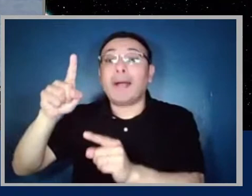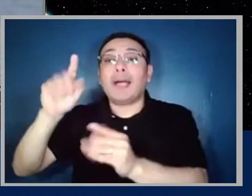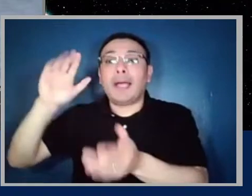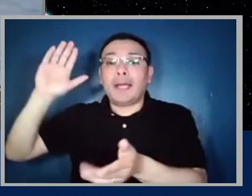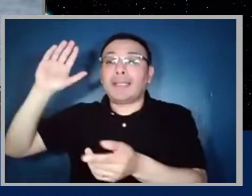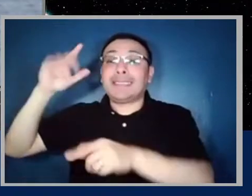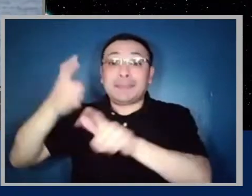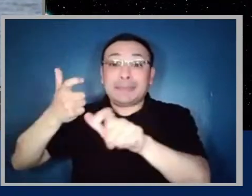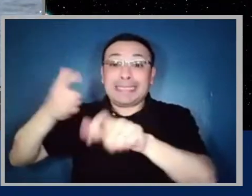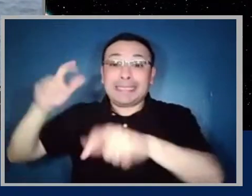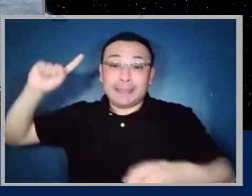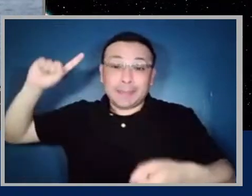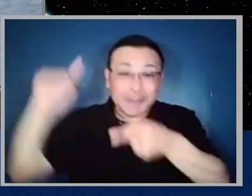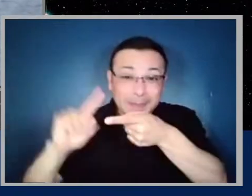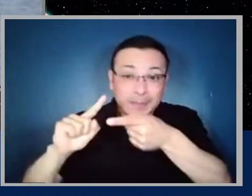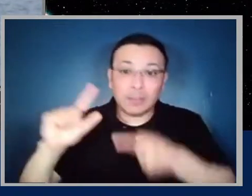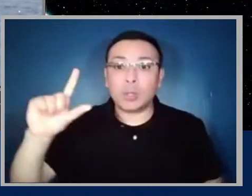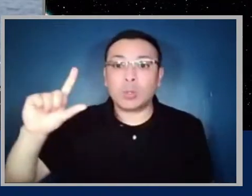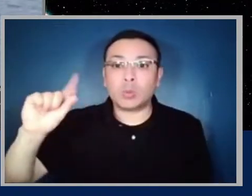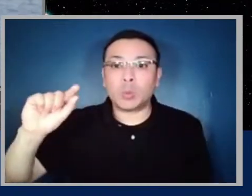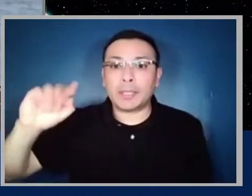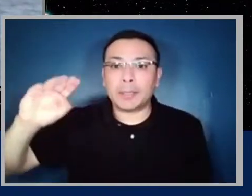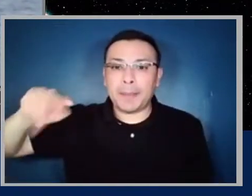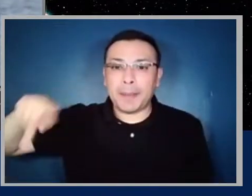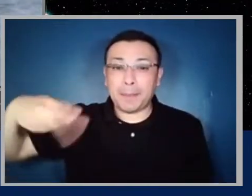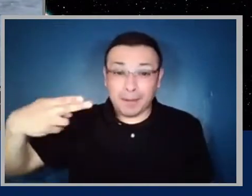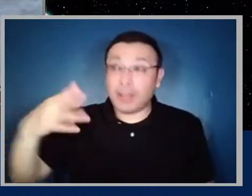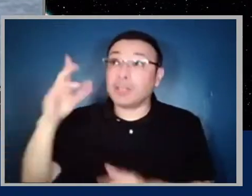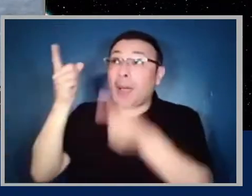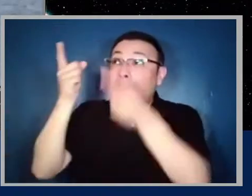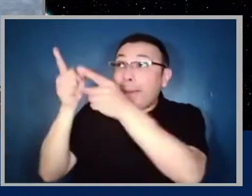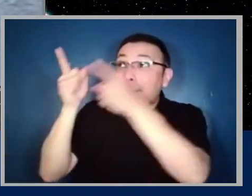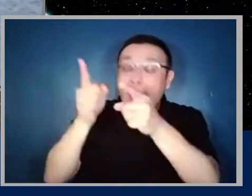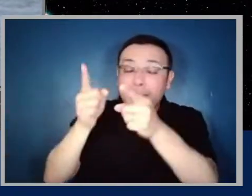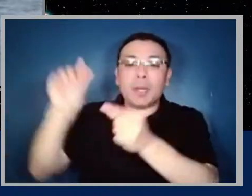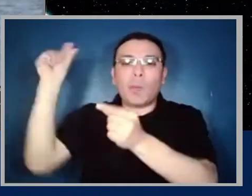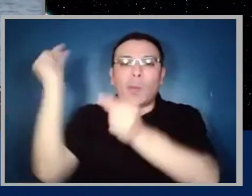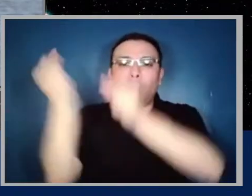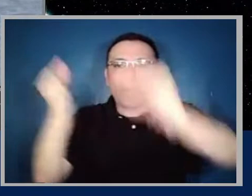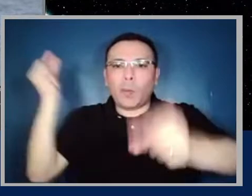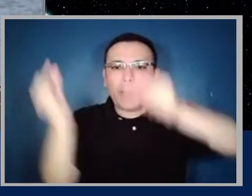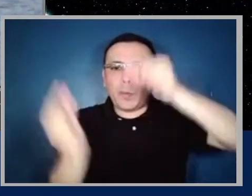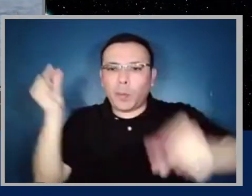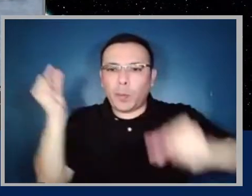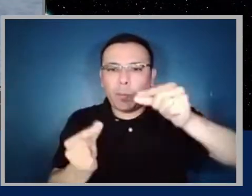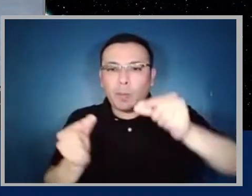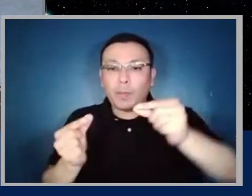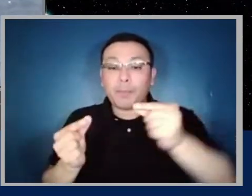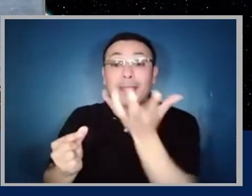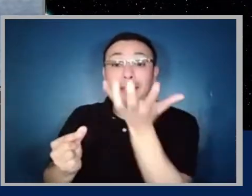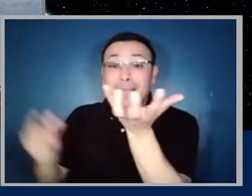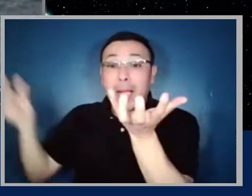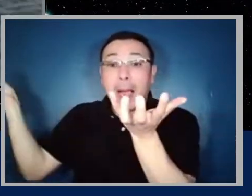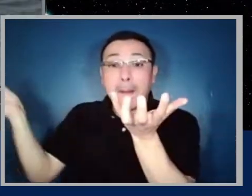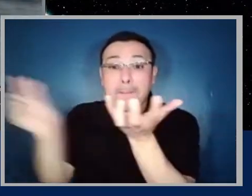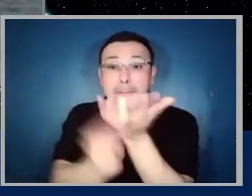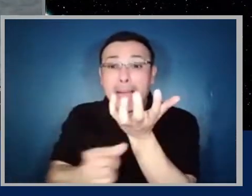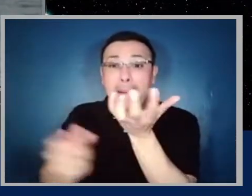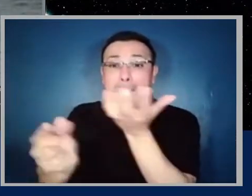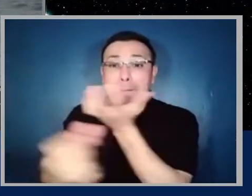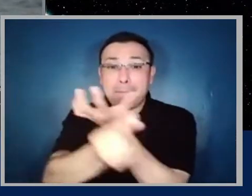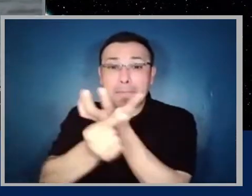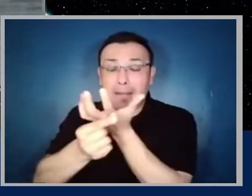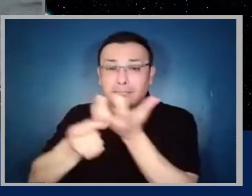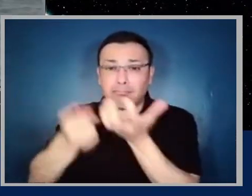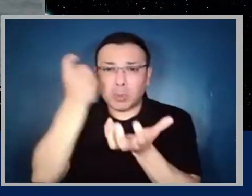So it's a significant amount of debris that comes down when we're doing that. It's not going to hurt the capsule, but where we